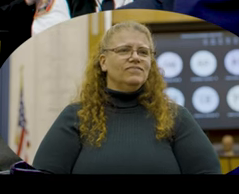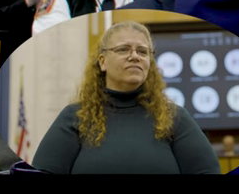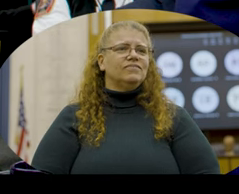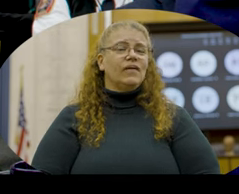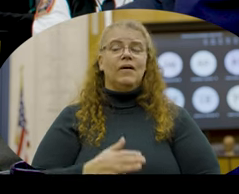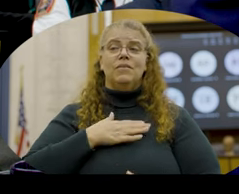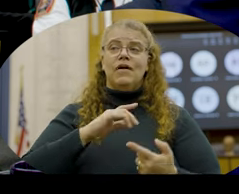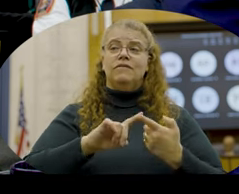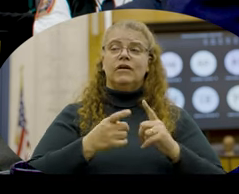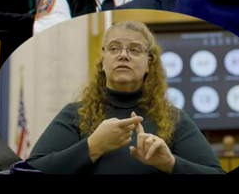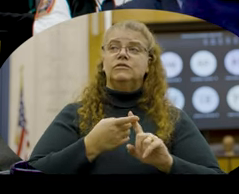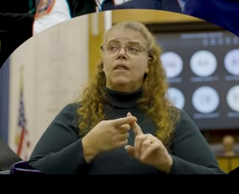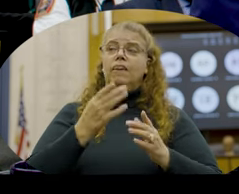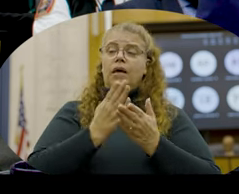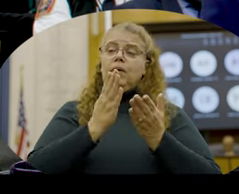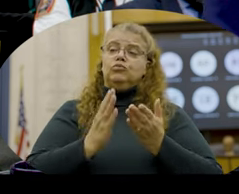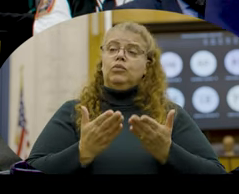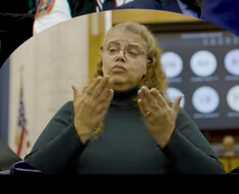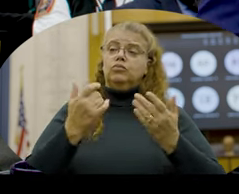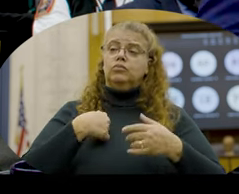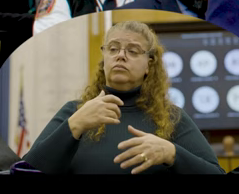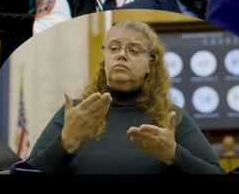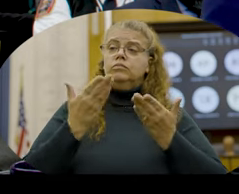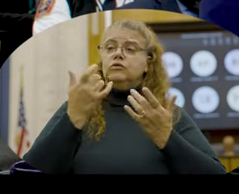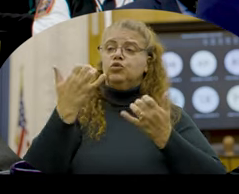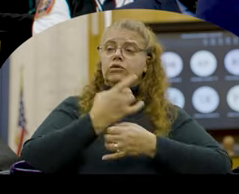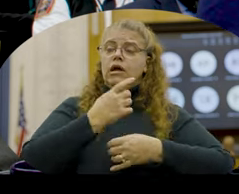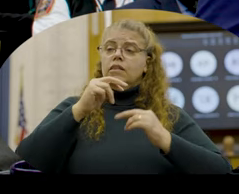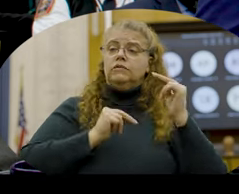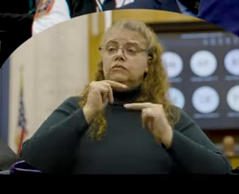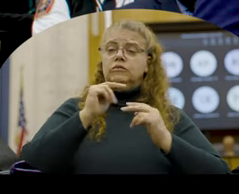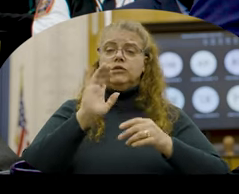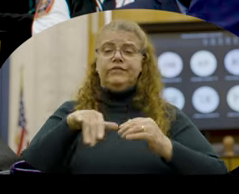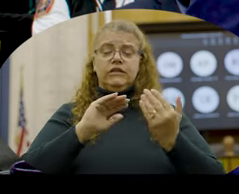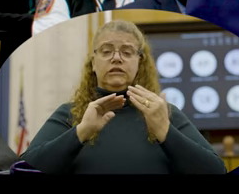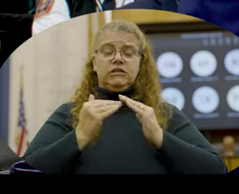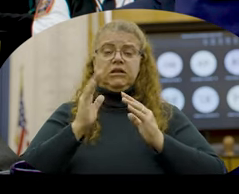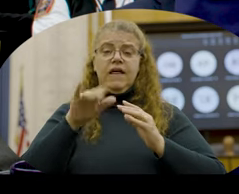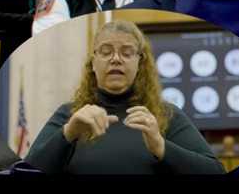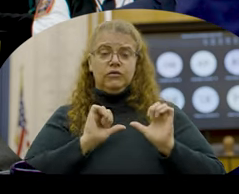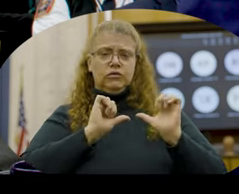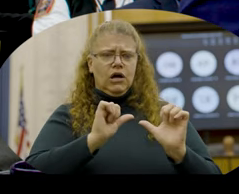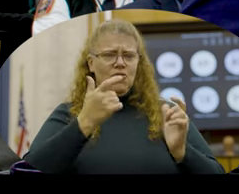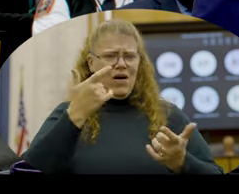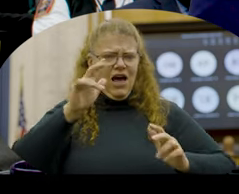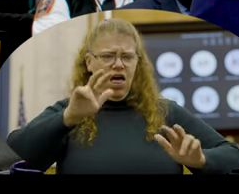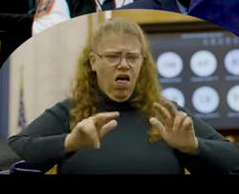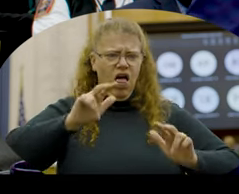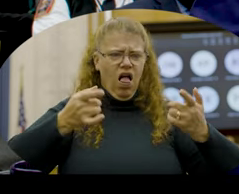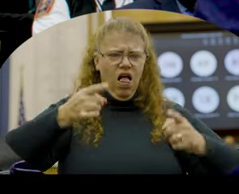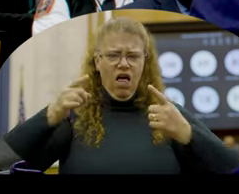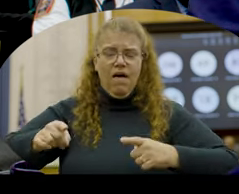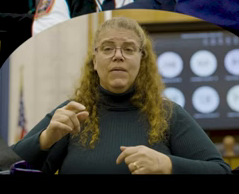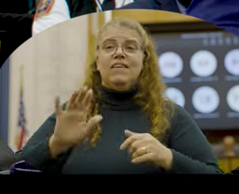My friends, the budget proposal I present to you today is built on our city's resiliency in the midst of uncertainty. More importantly,